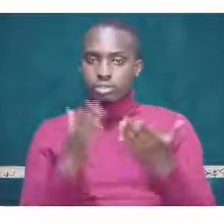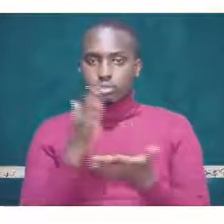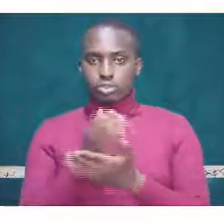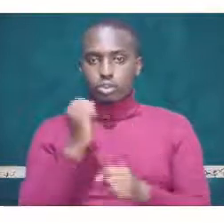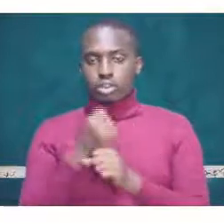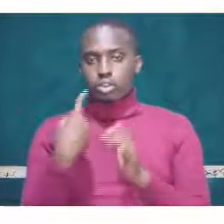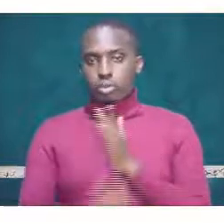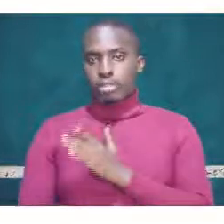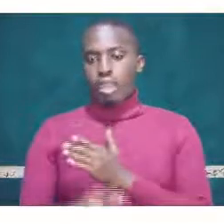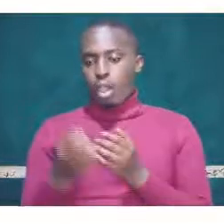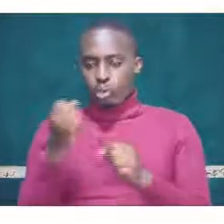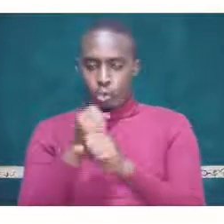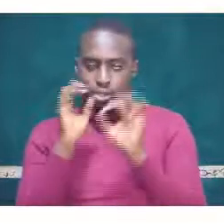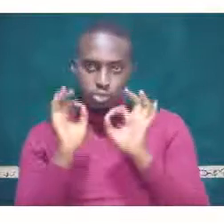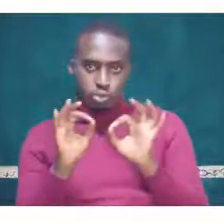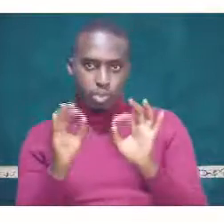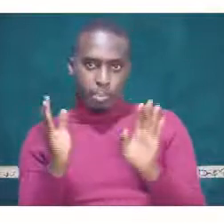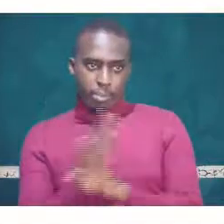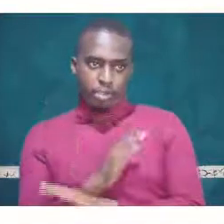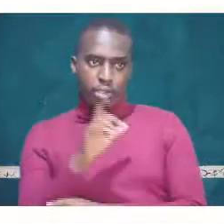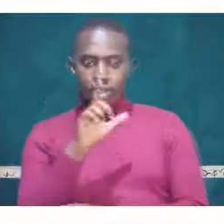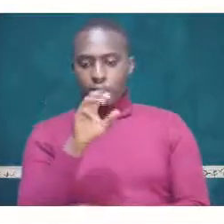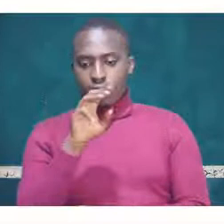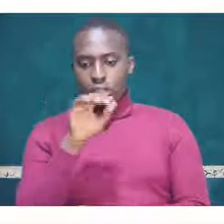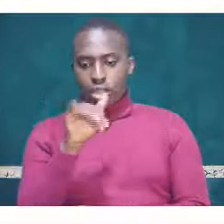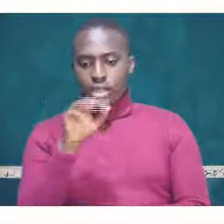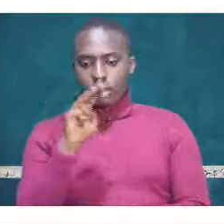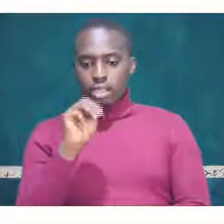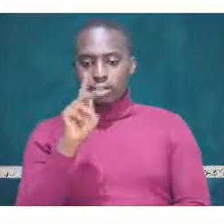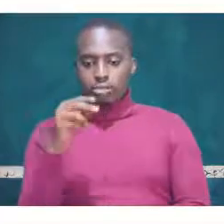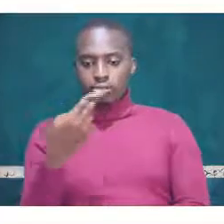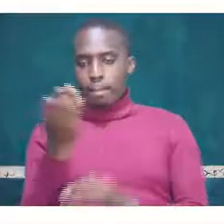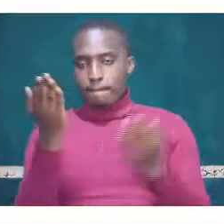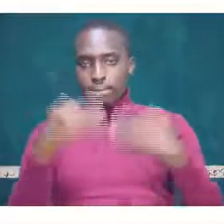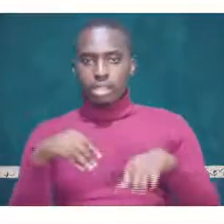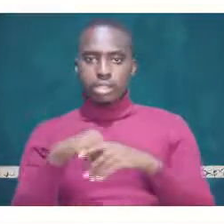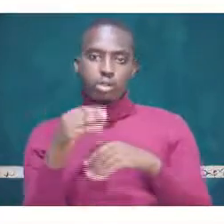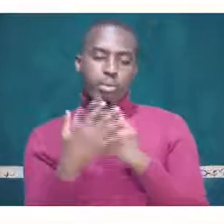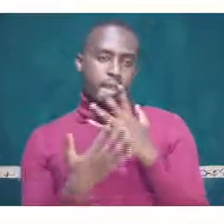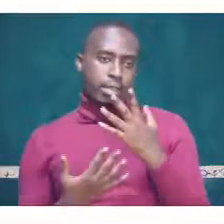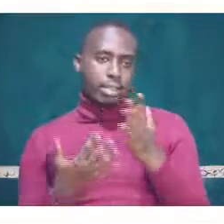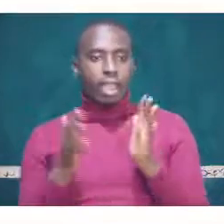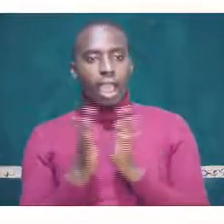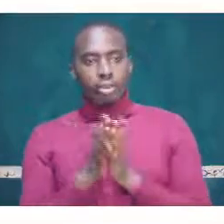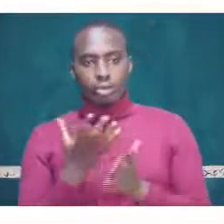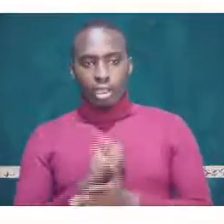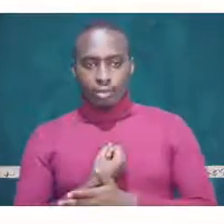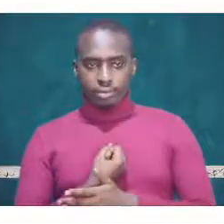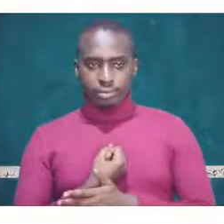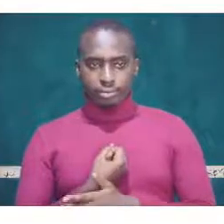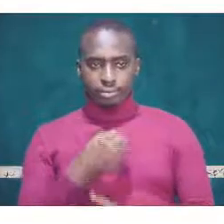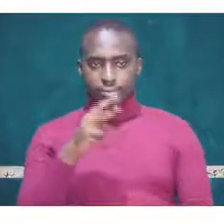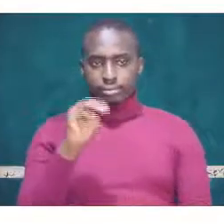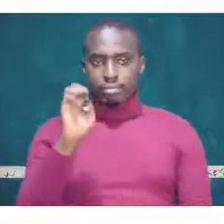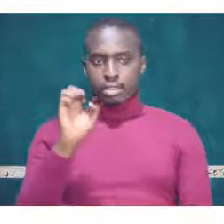call filtering before the lymph is emptied back into the blood. We have mesenteric